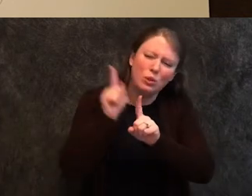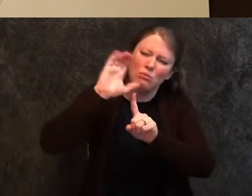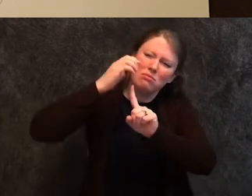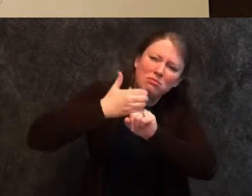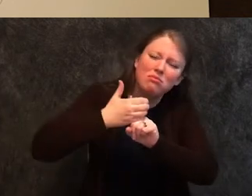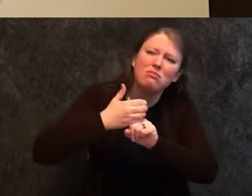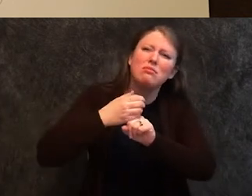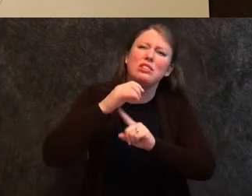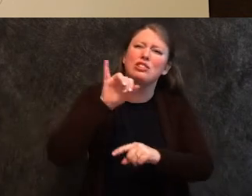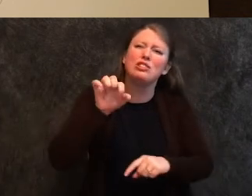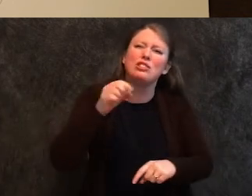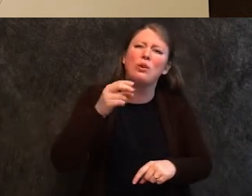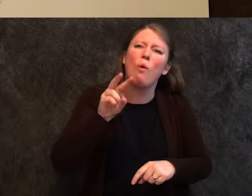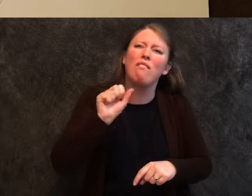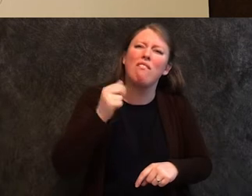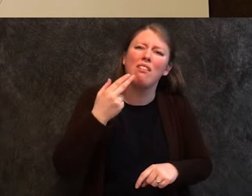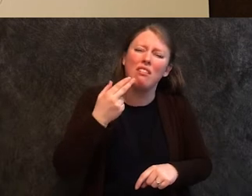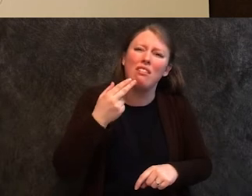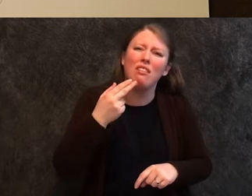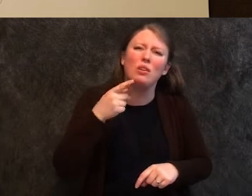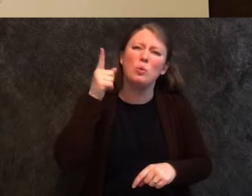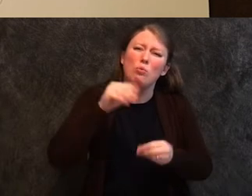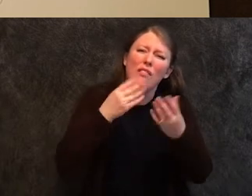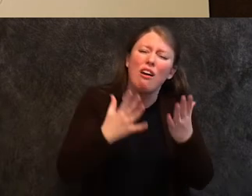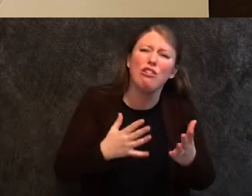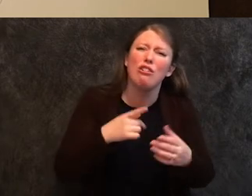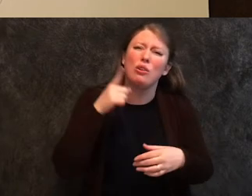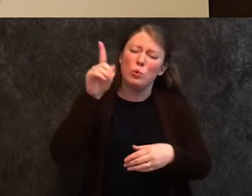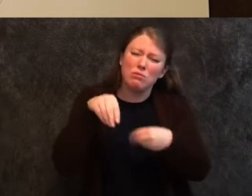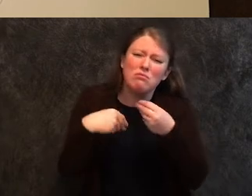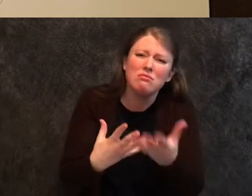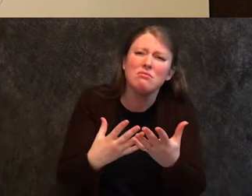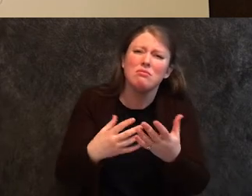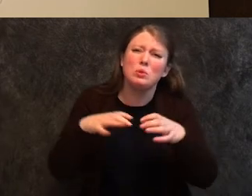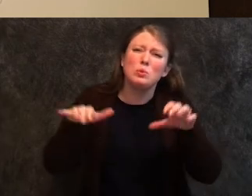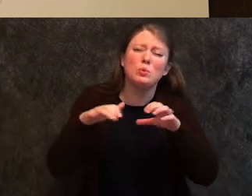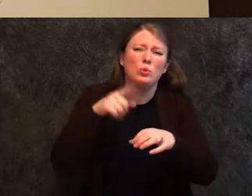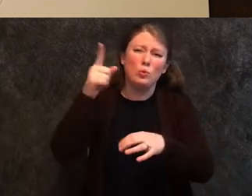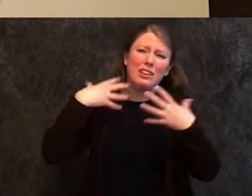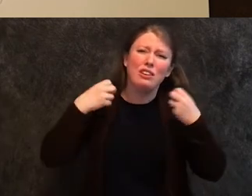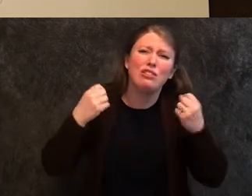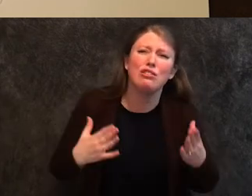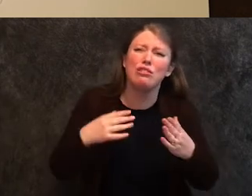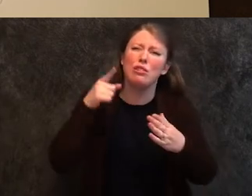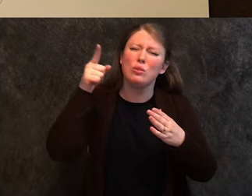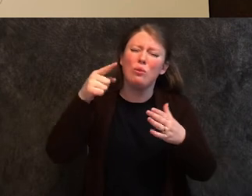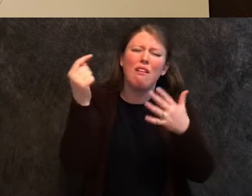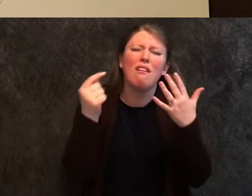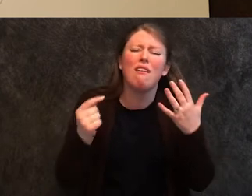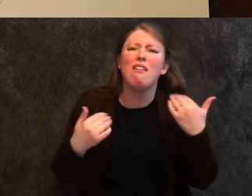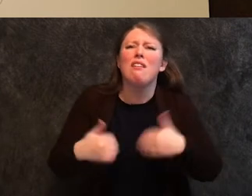banner, the Lord of hosts. You are Jehovah Nissi, Jehovah Teniscu, Jehovah Rophi, Lord God. You are all of these